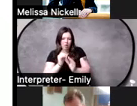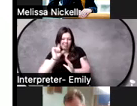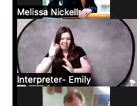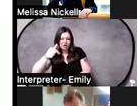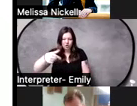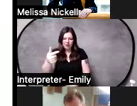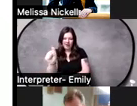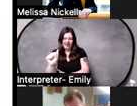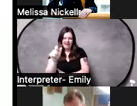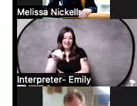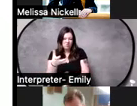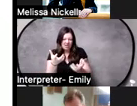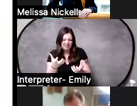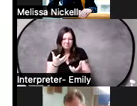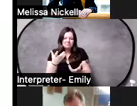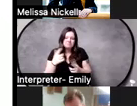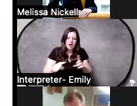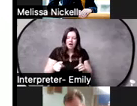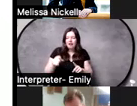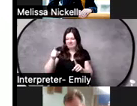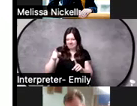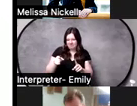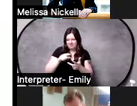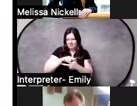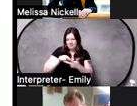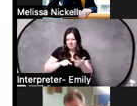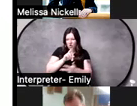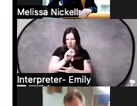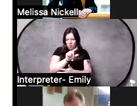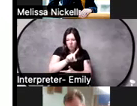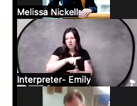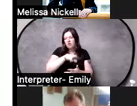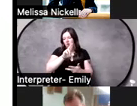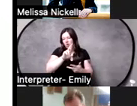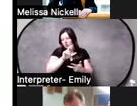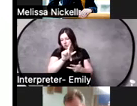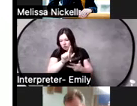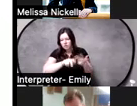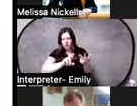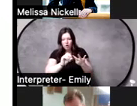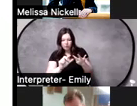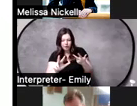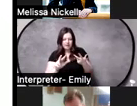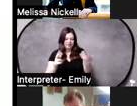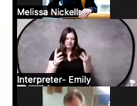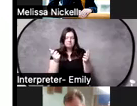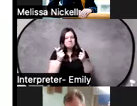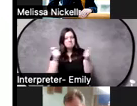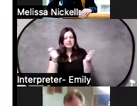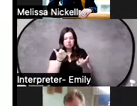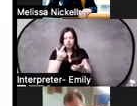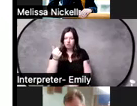the R01 is sort of the gold standard. These are relatively large research grants that can be for up to 5